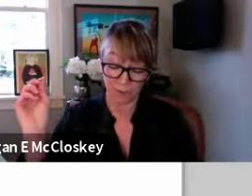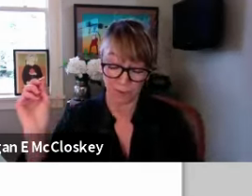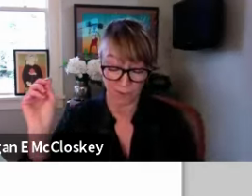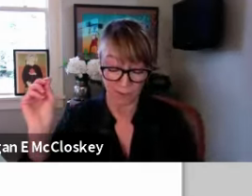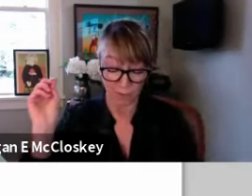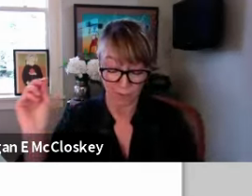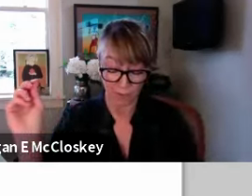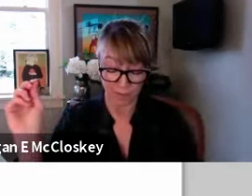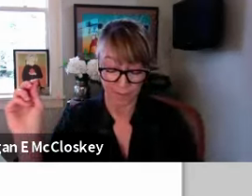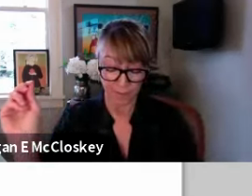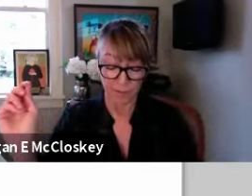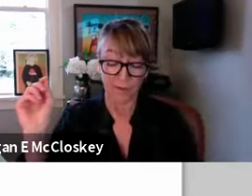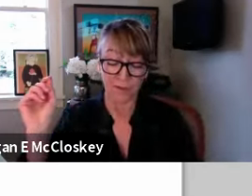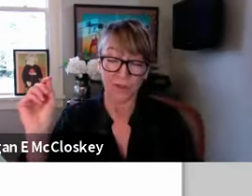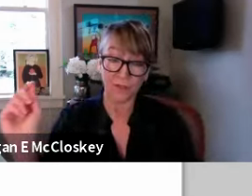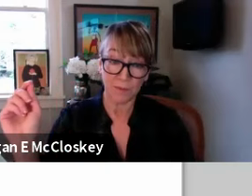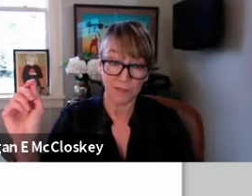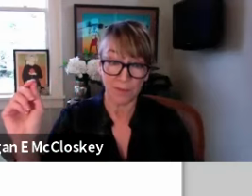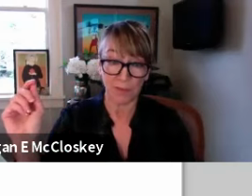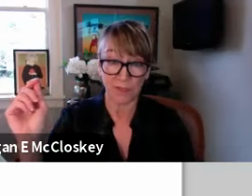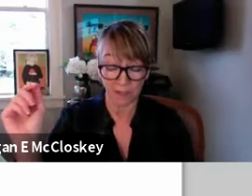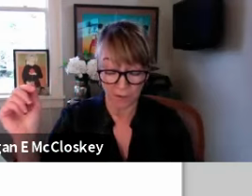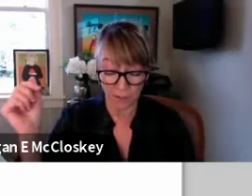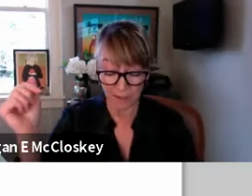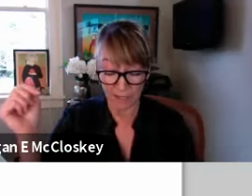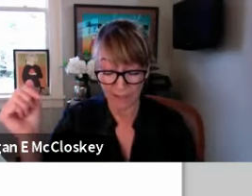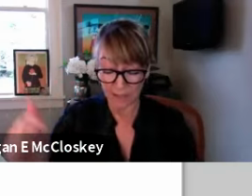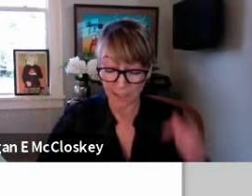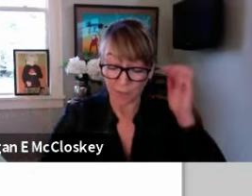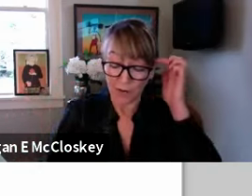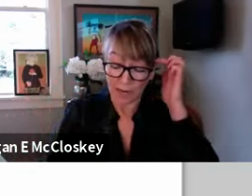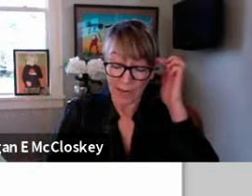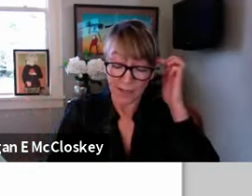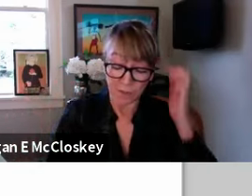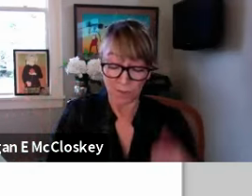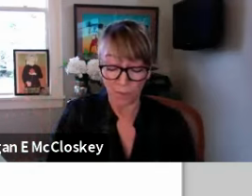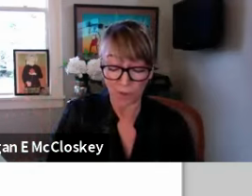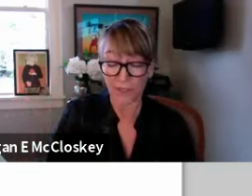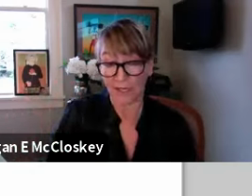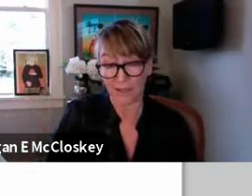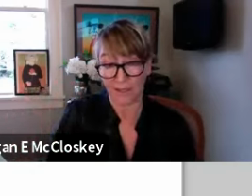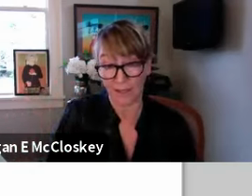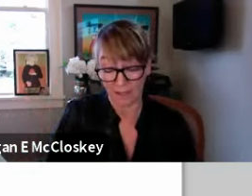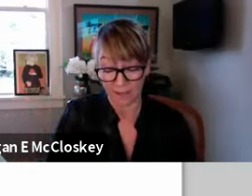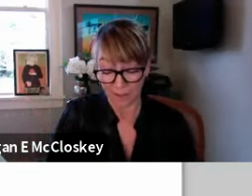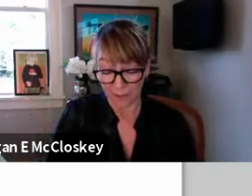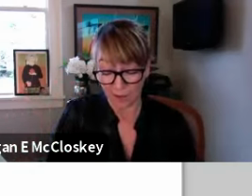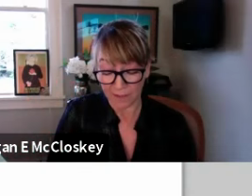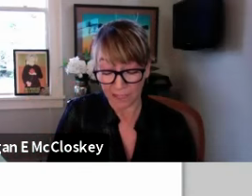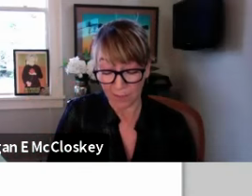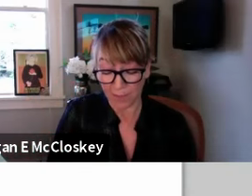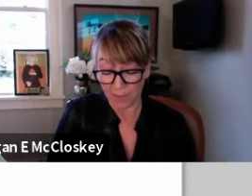study reviewed for this report, the students with disabilities included in that study were as or more likely than